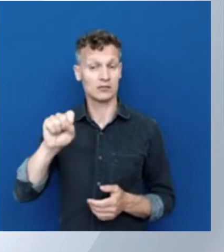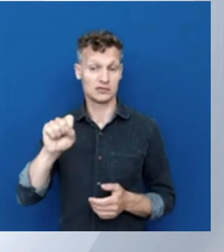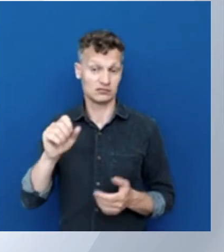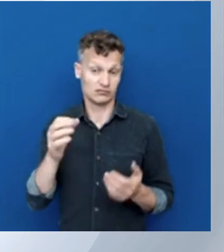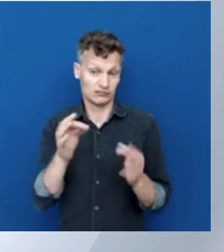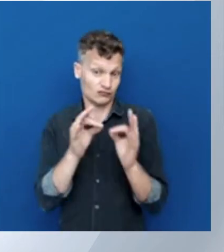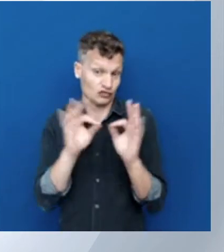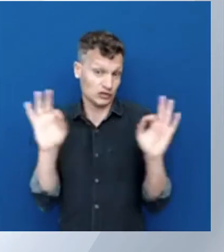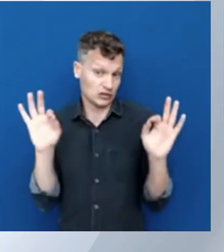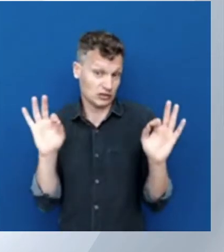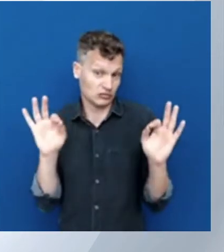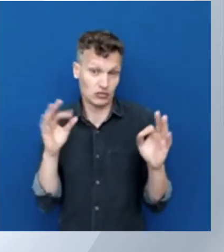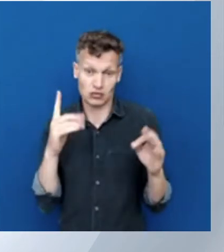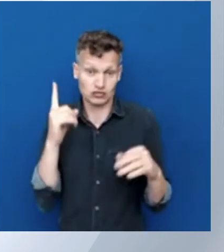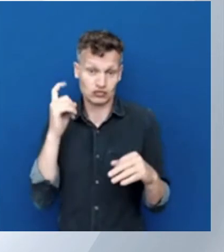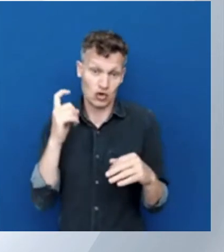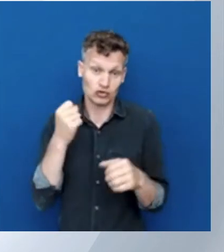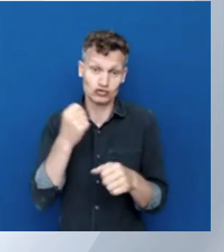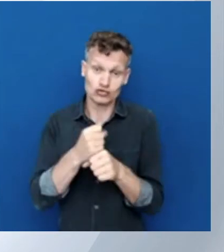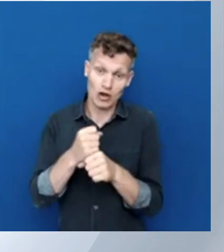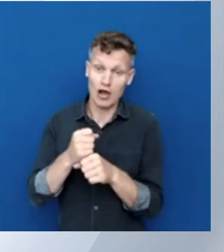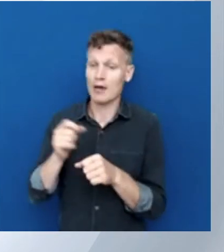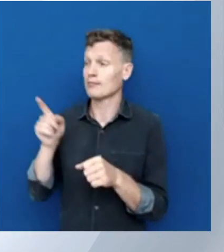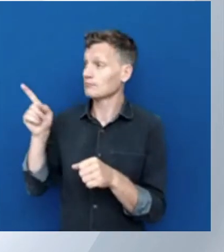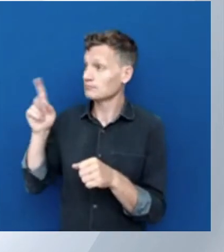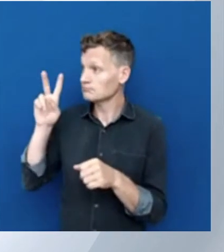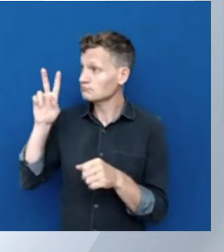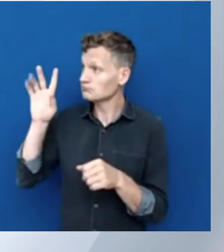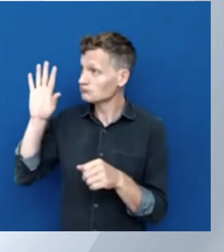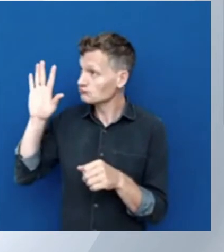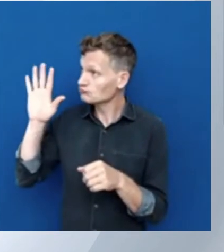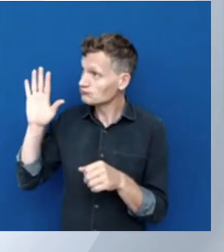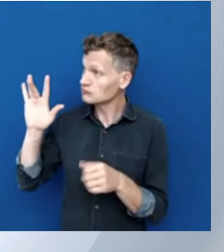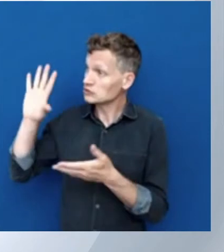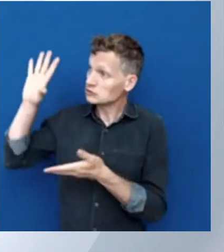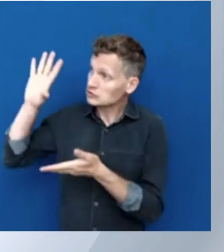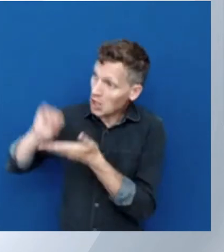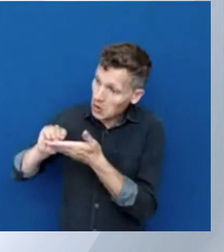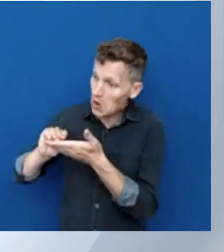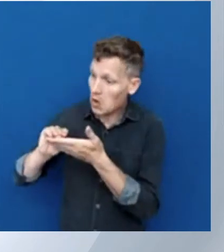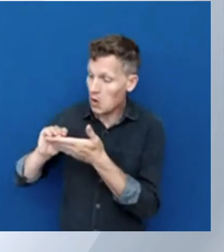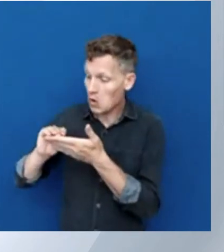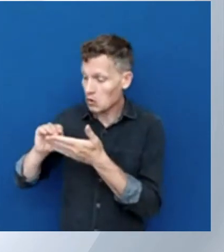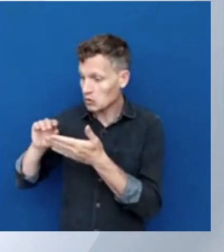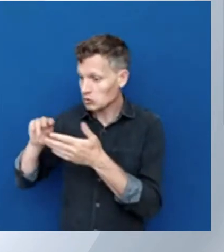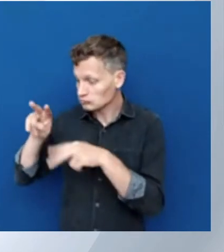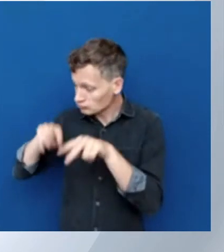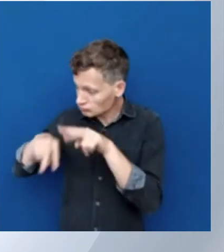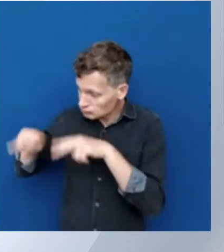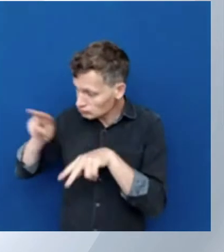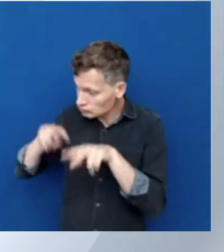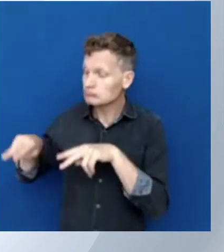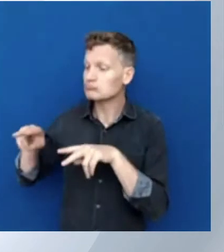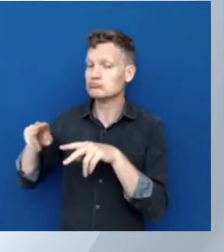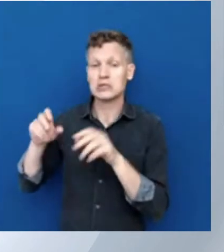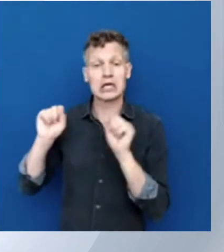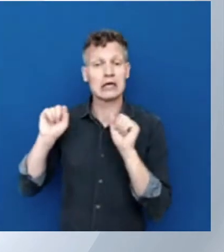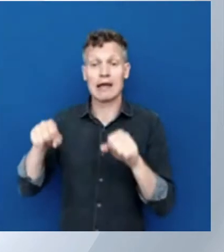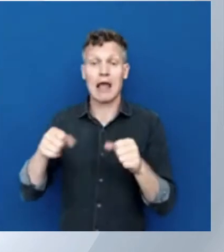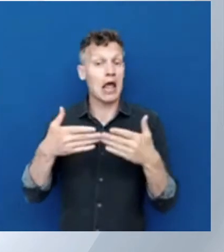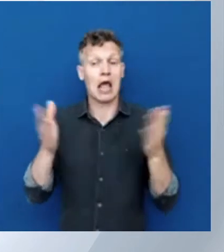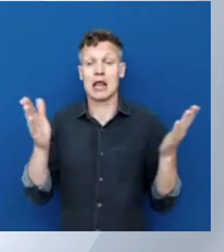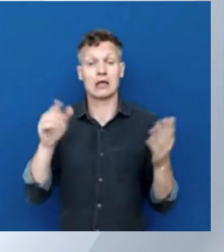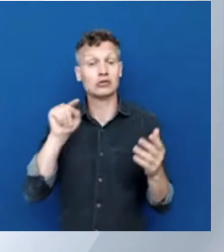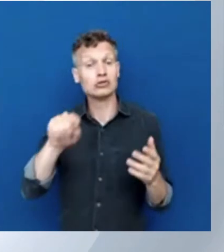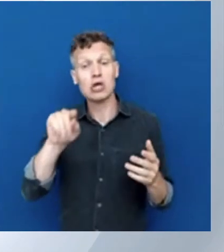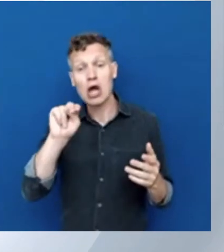see there initializing it, downloading the project, checking out the project, going into my Maven project. Remember, this could be .NET, this could be TypeScript.